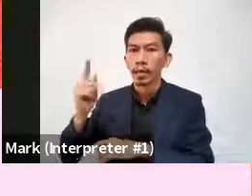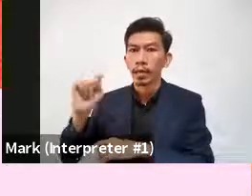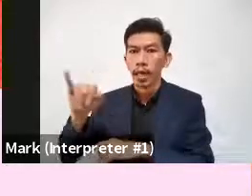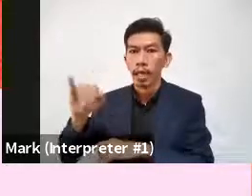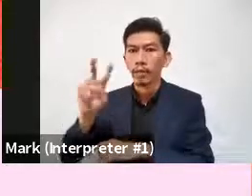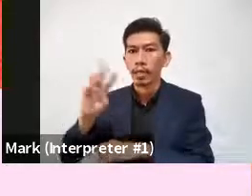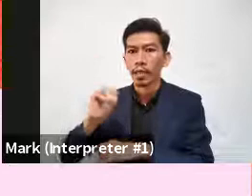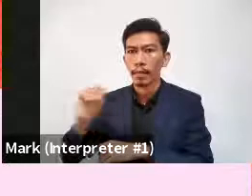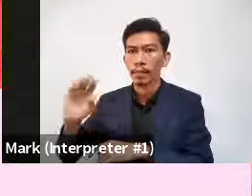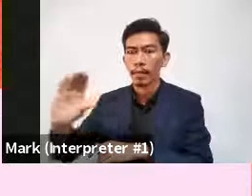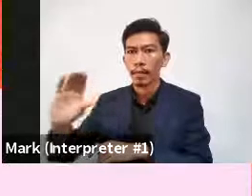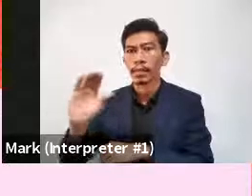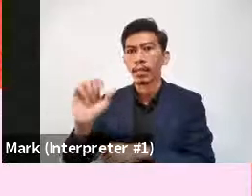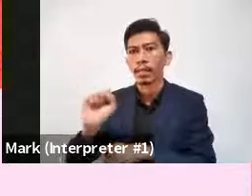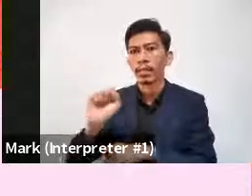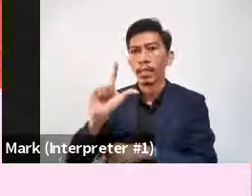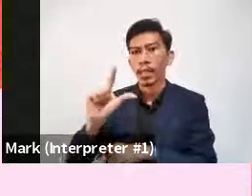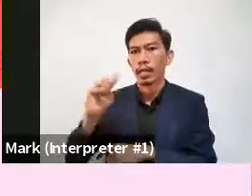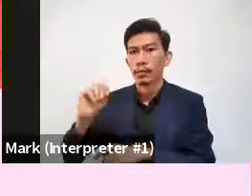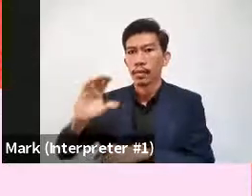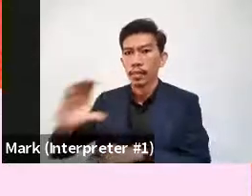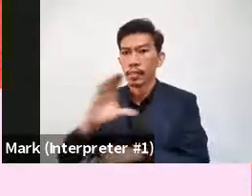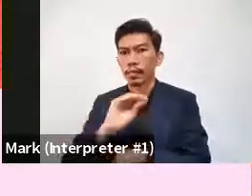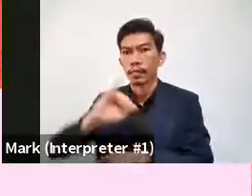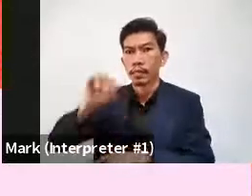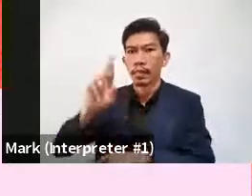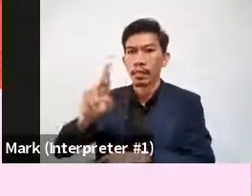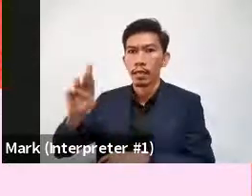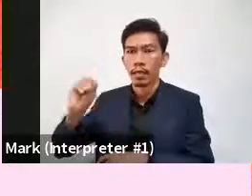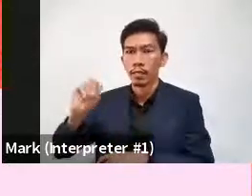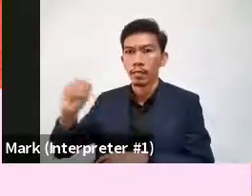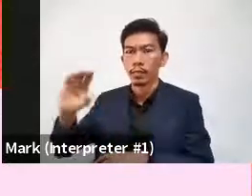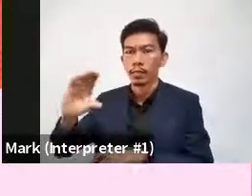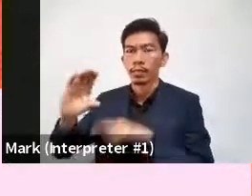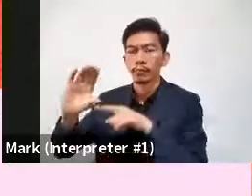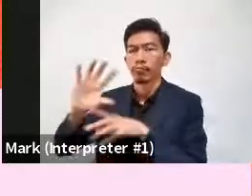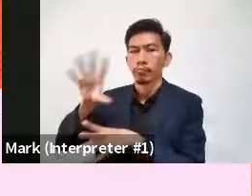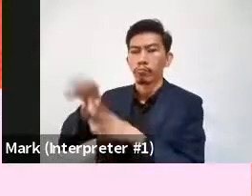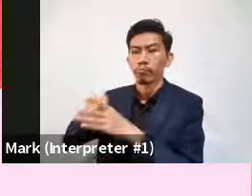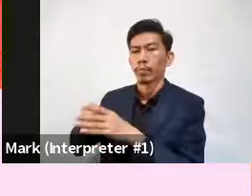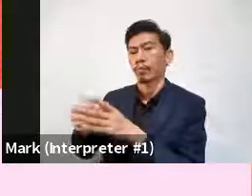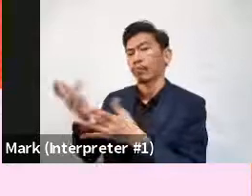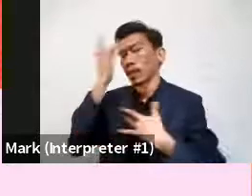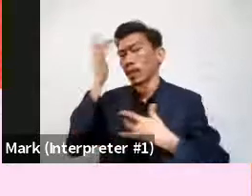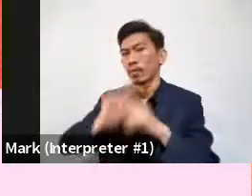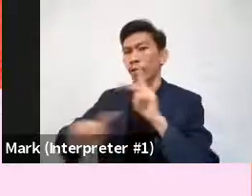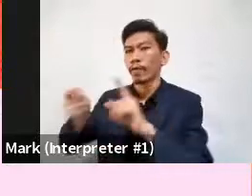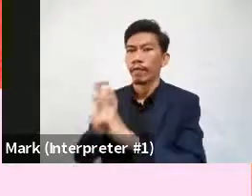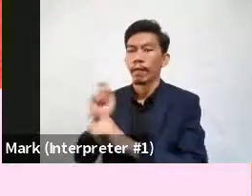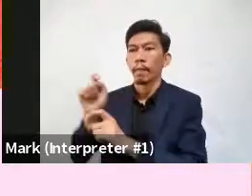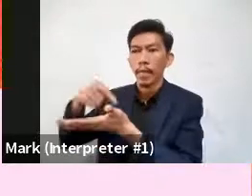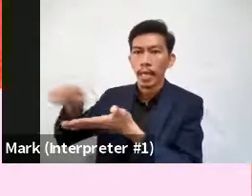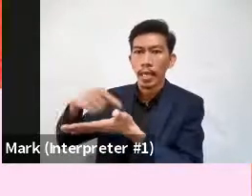Center, and St. Luke's Medical Center, and they included patients from the pay wards and the charity